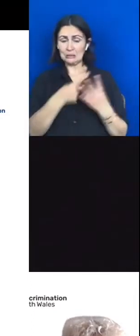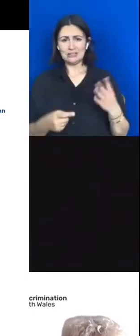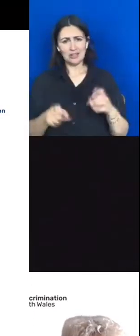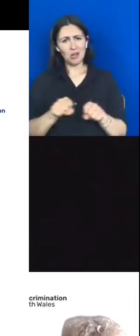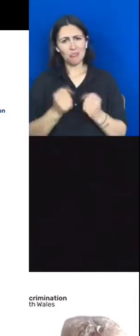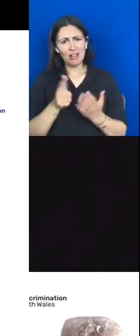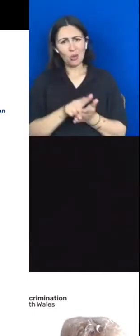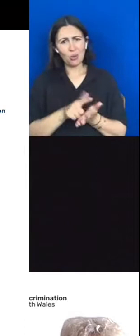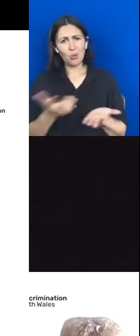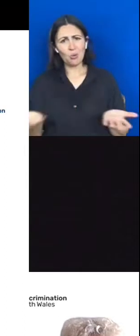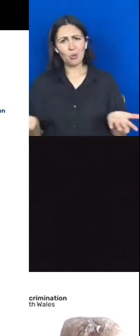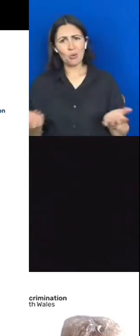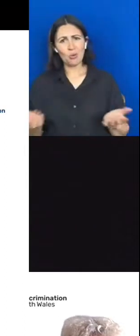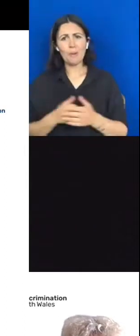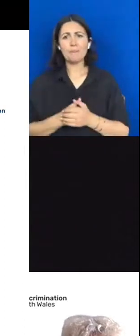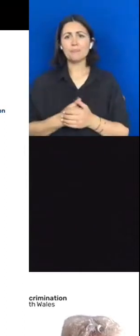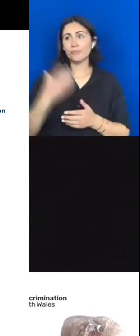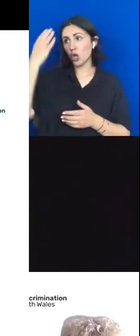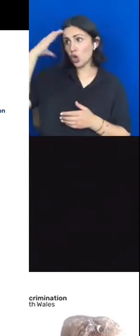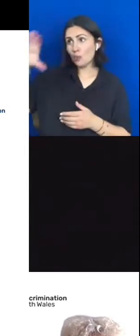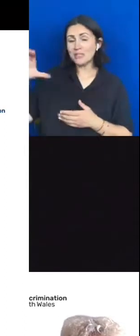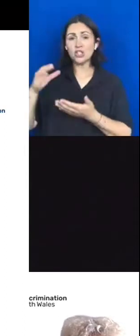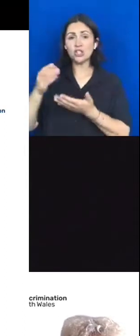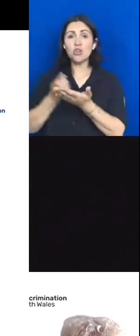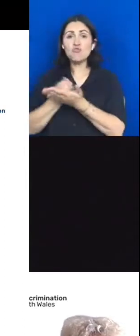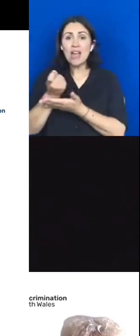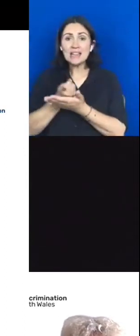Accommodation, when you're renting a house or a flat.